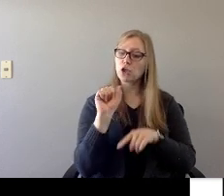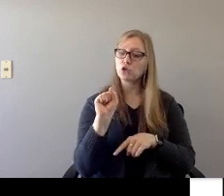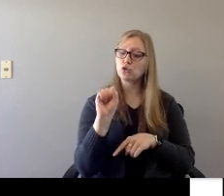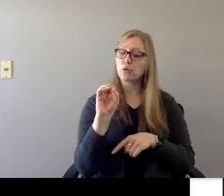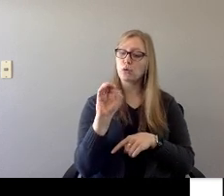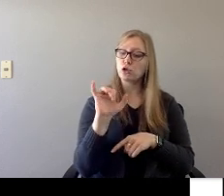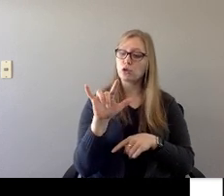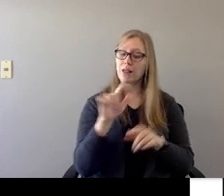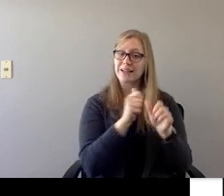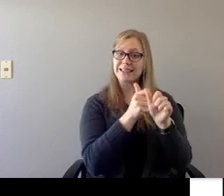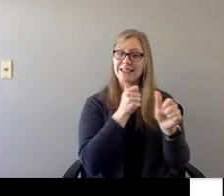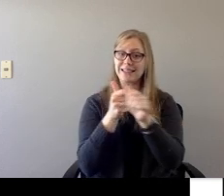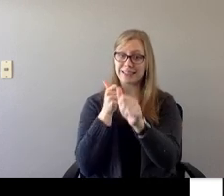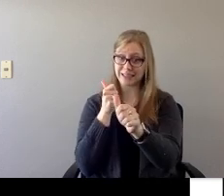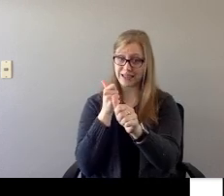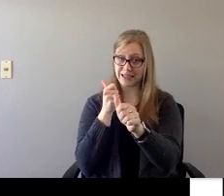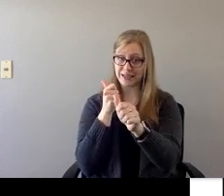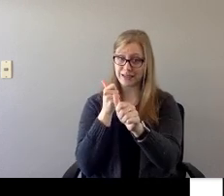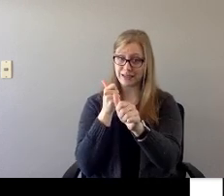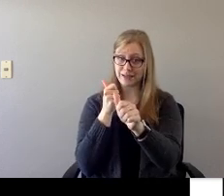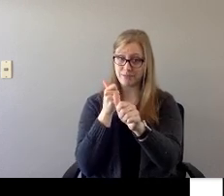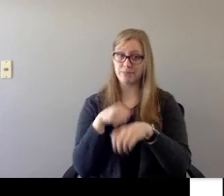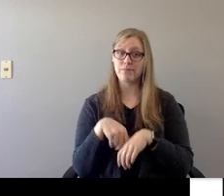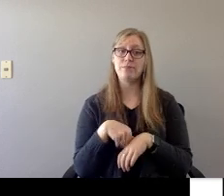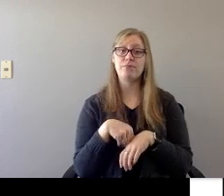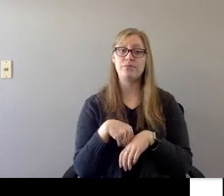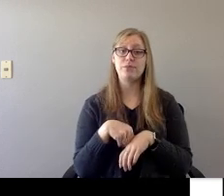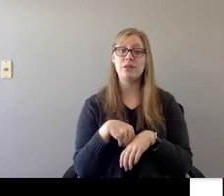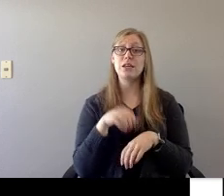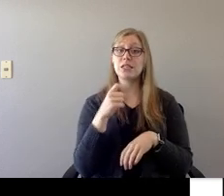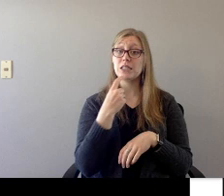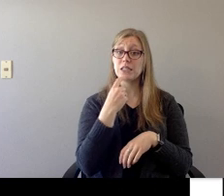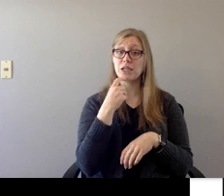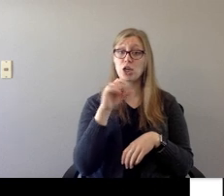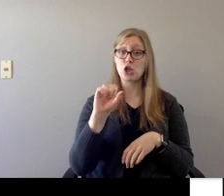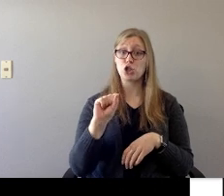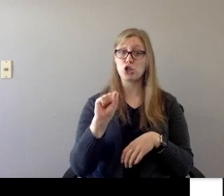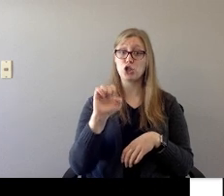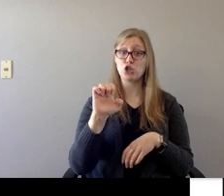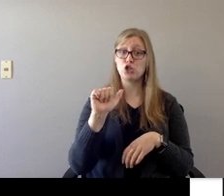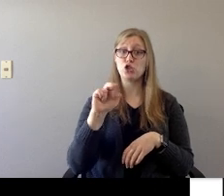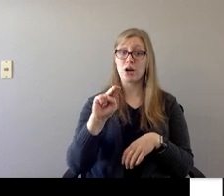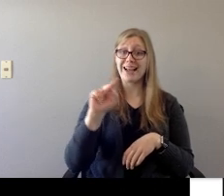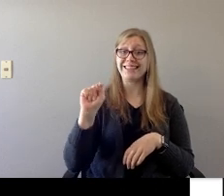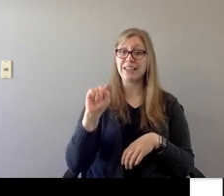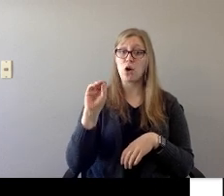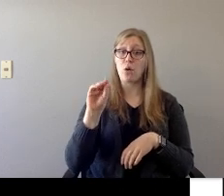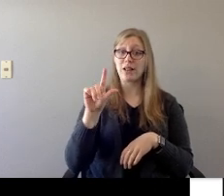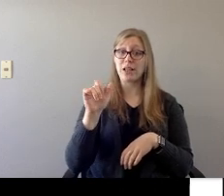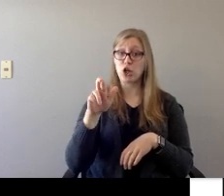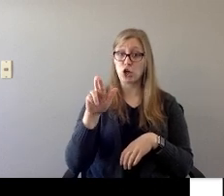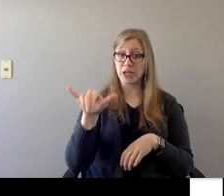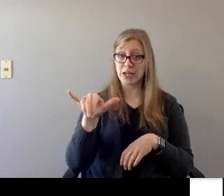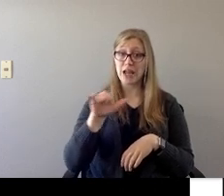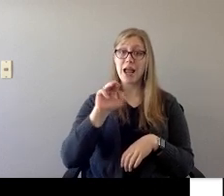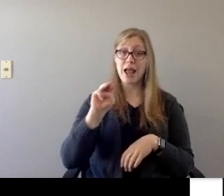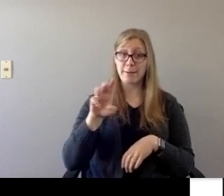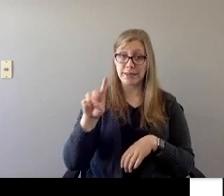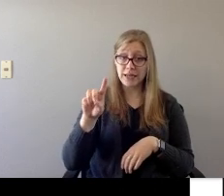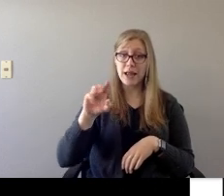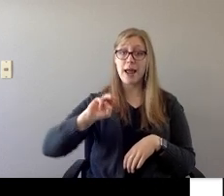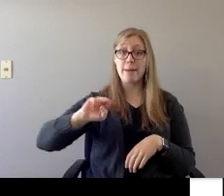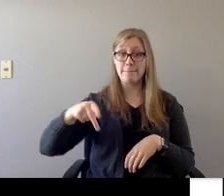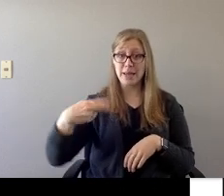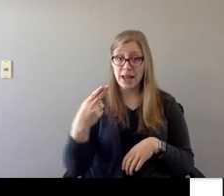us, said Sean T. O'Leary, MD, MPH, FAAP, a member of the AAP Committee on Infectious